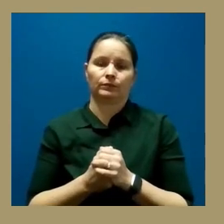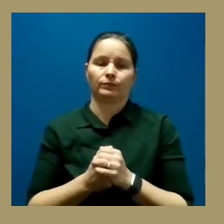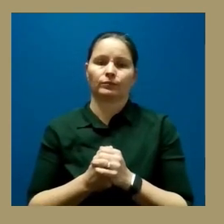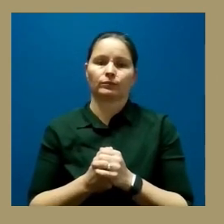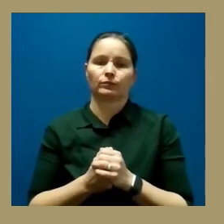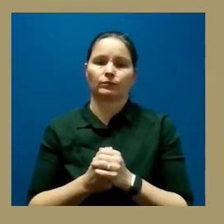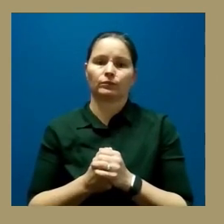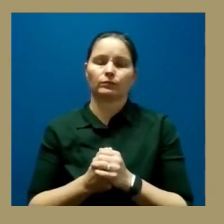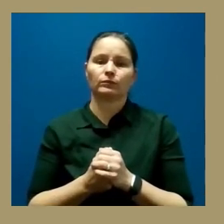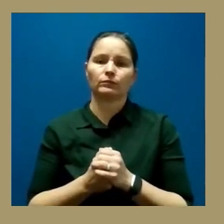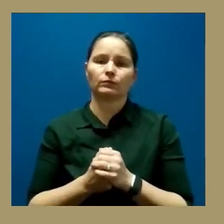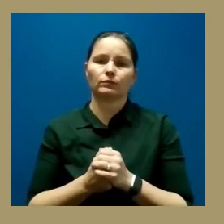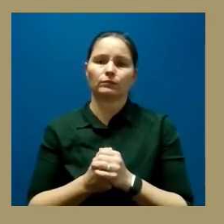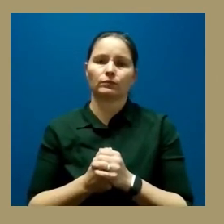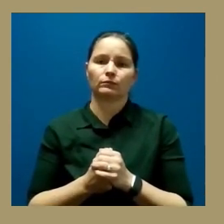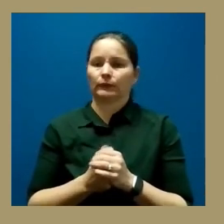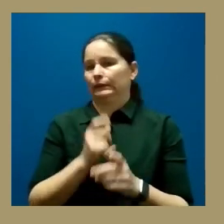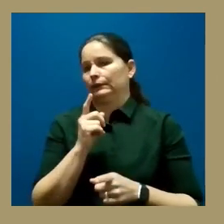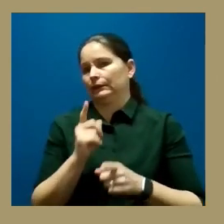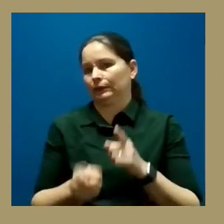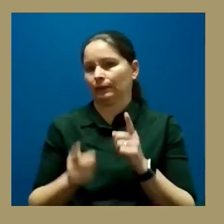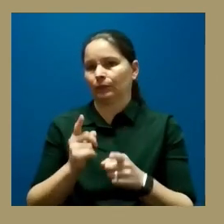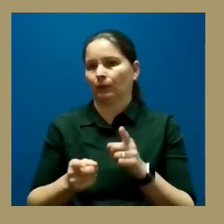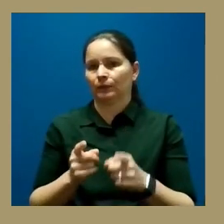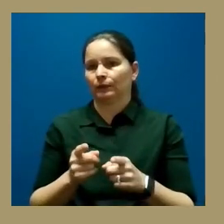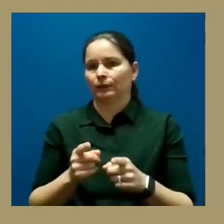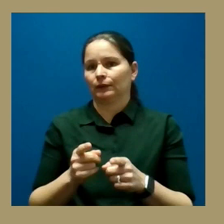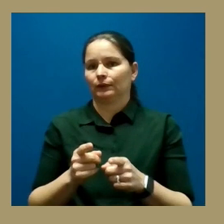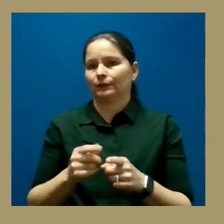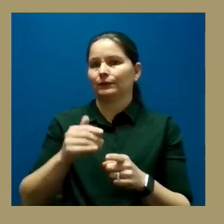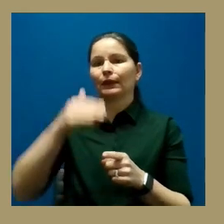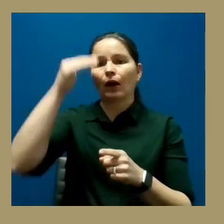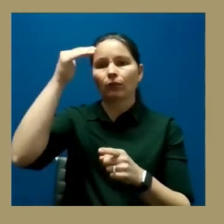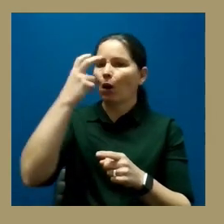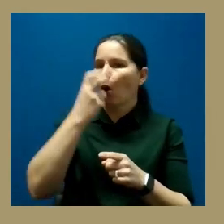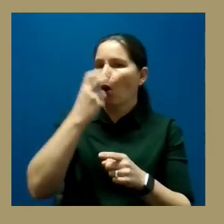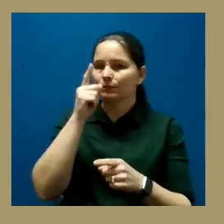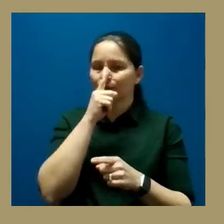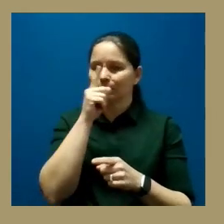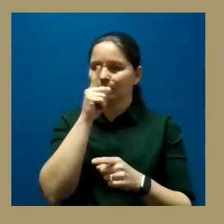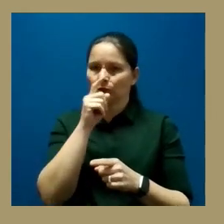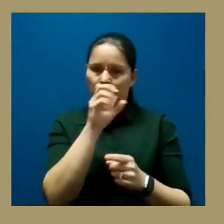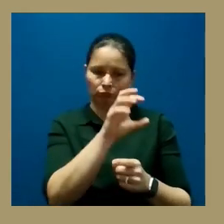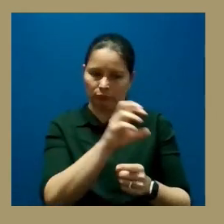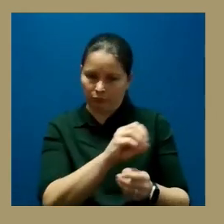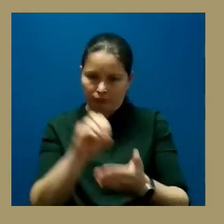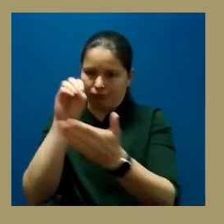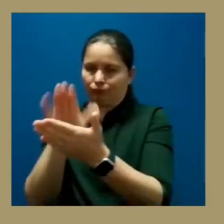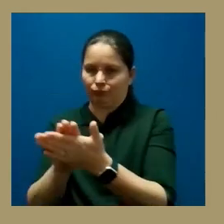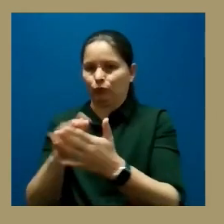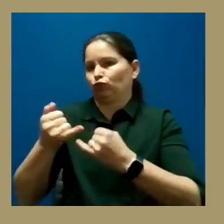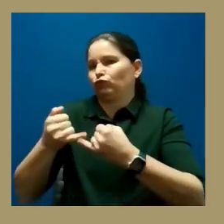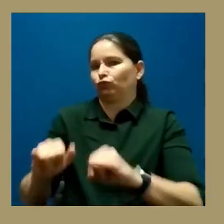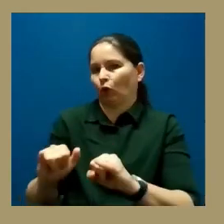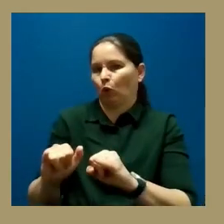incorrect. We appreciate customers, particularly with the older demographic, may potentially type in, slightly different